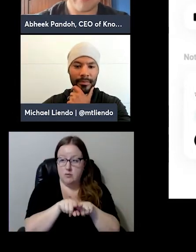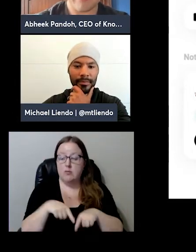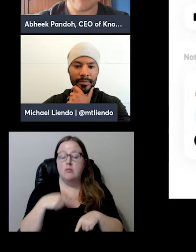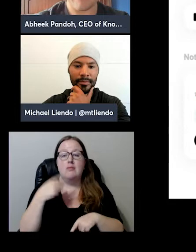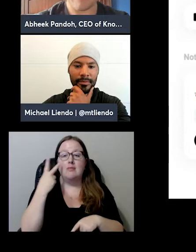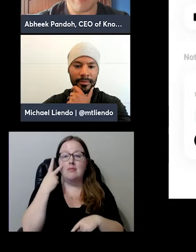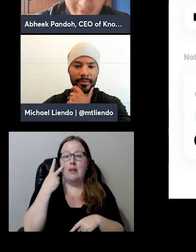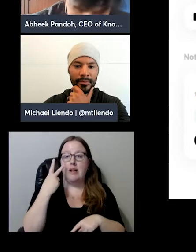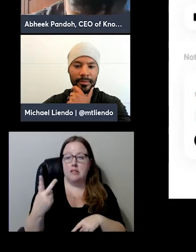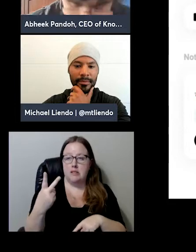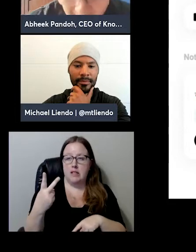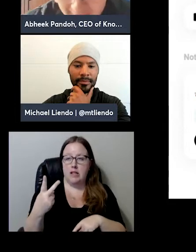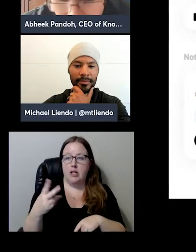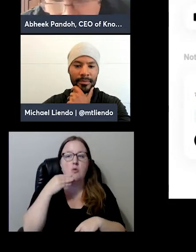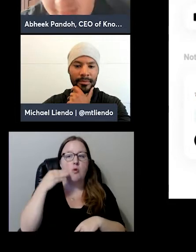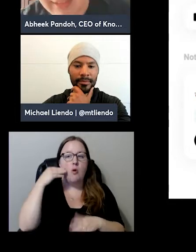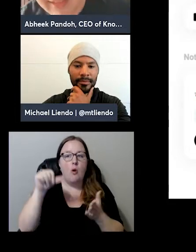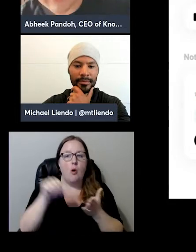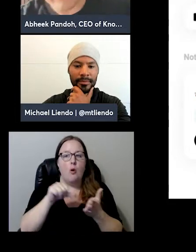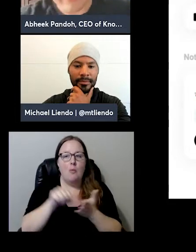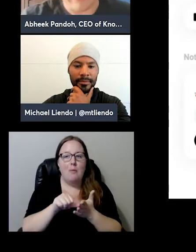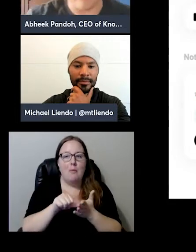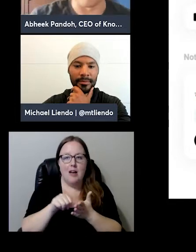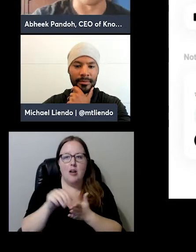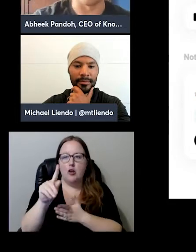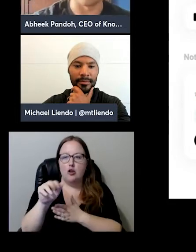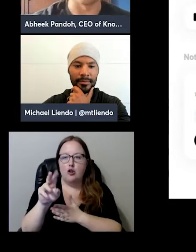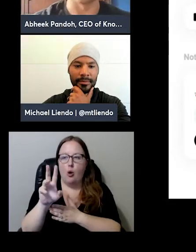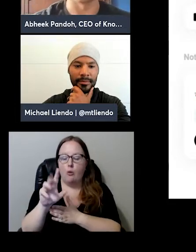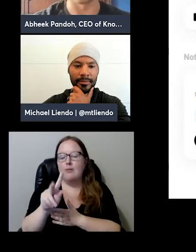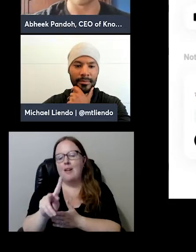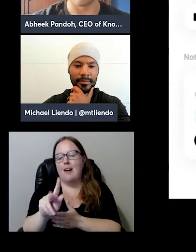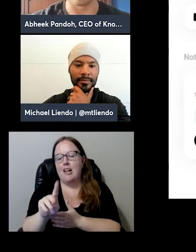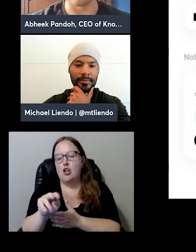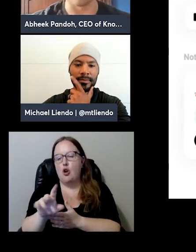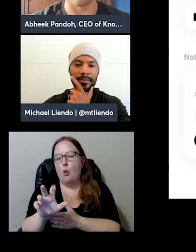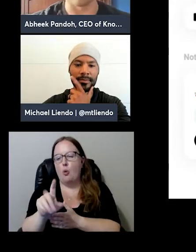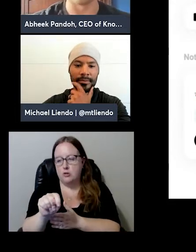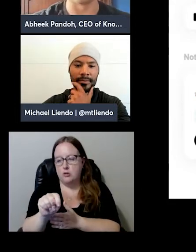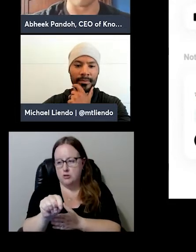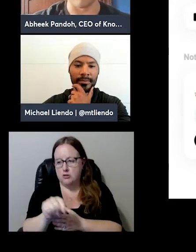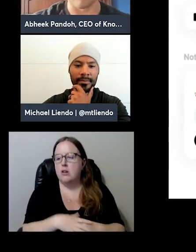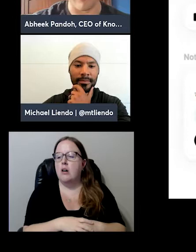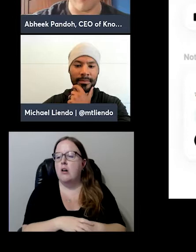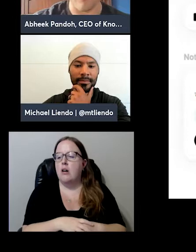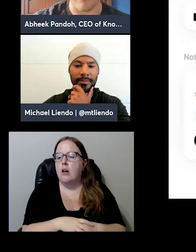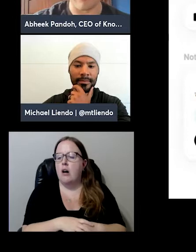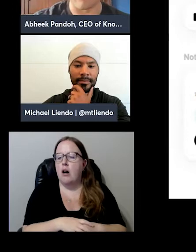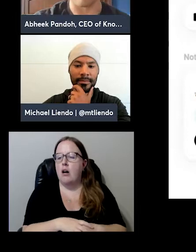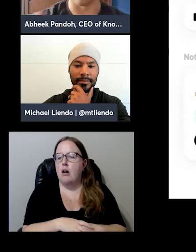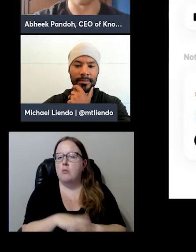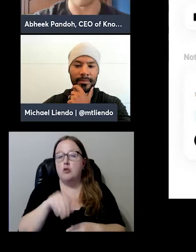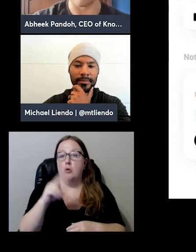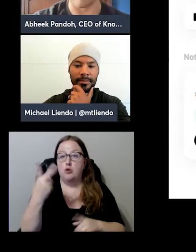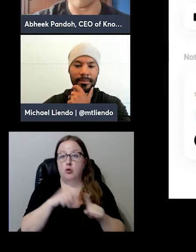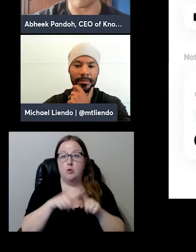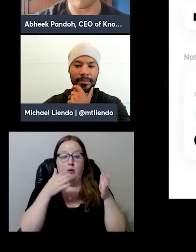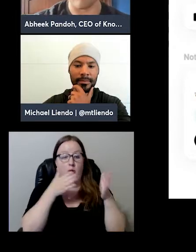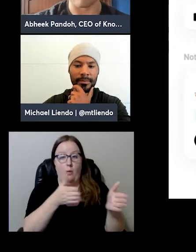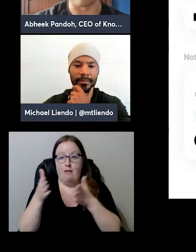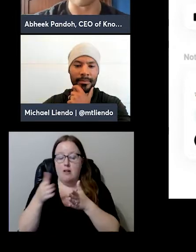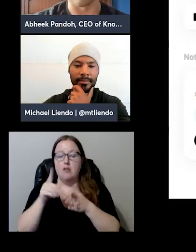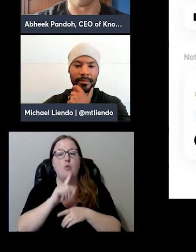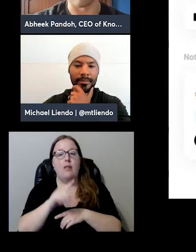at the home page of Knowt. Awesome. Yeah. So there's actually two different ways you could use Knowt. The homepage